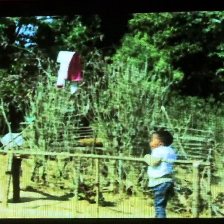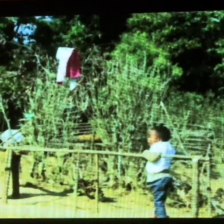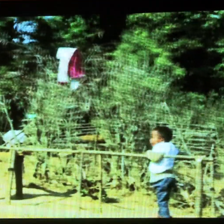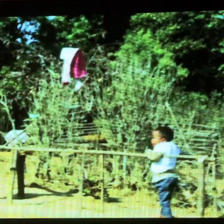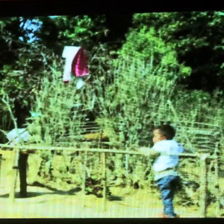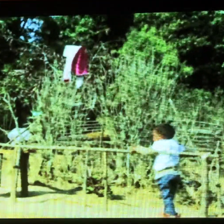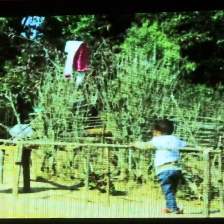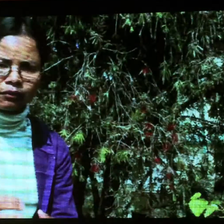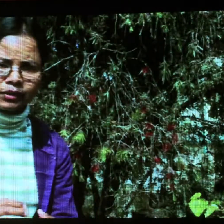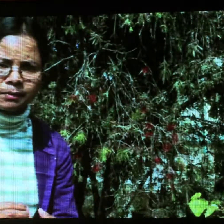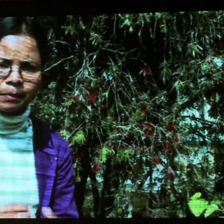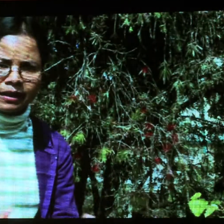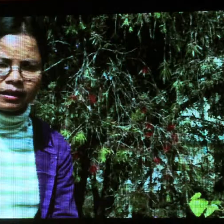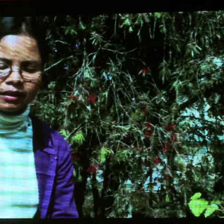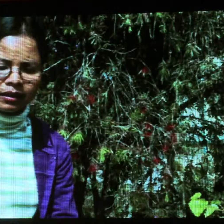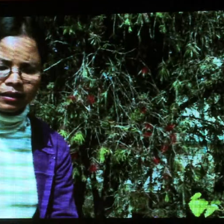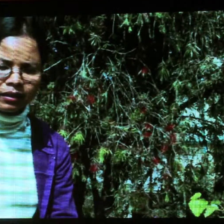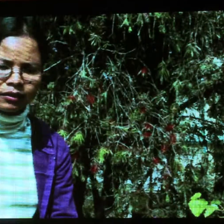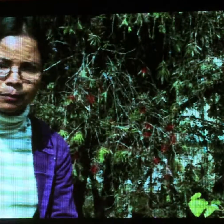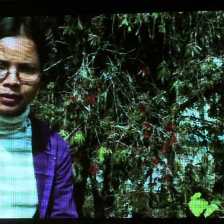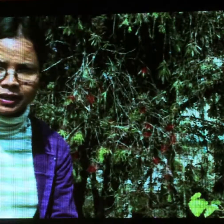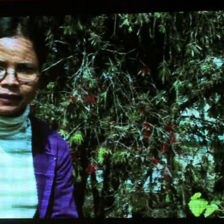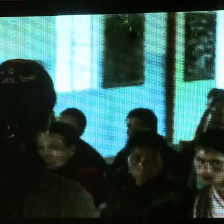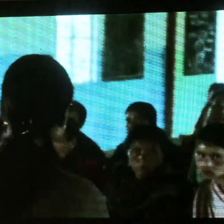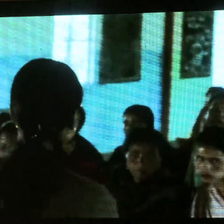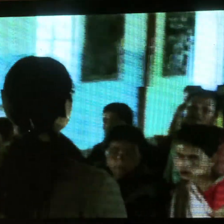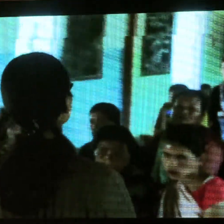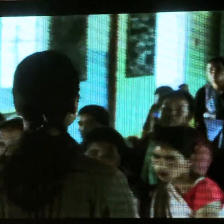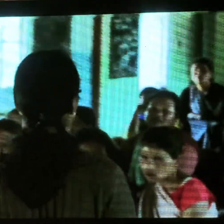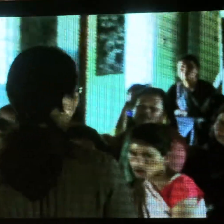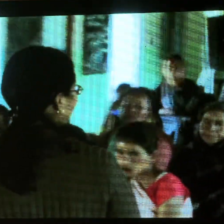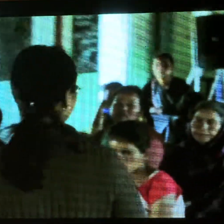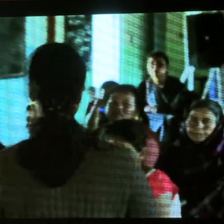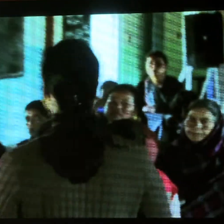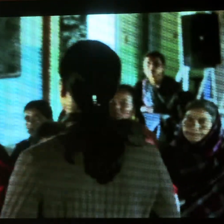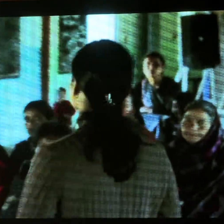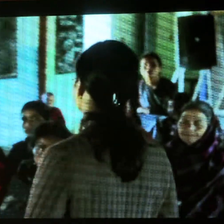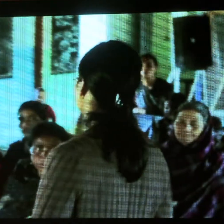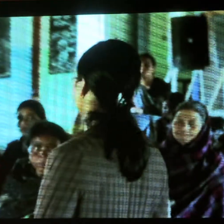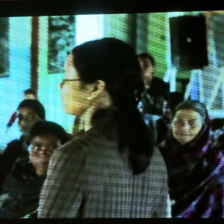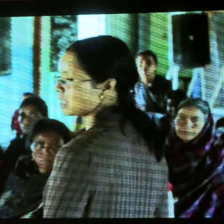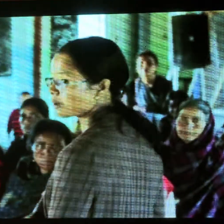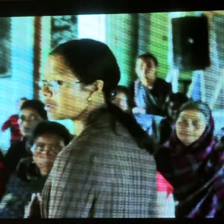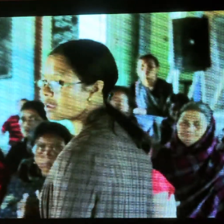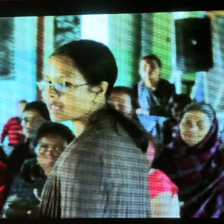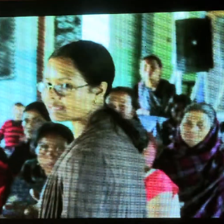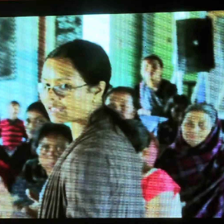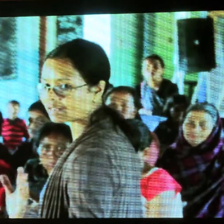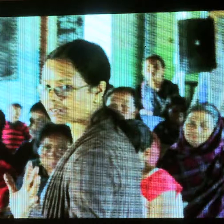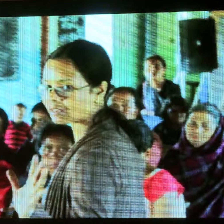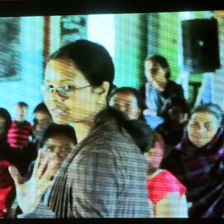area of my study where I really love that place and I really get confident, and